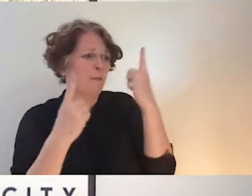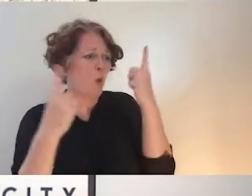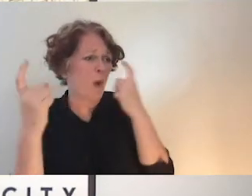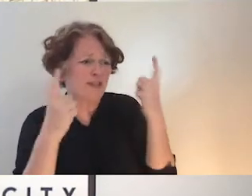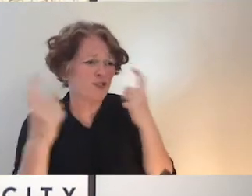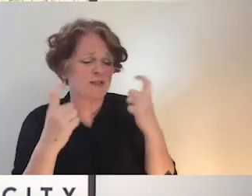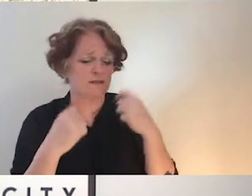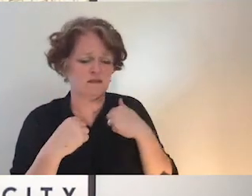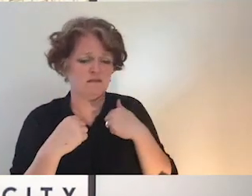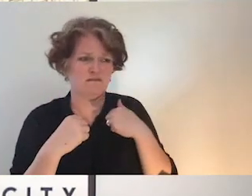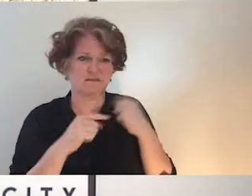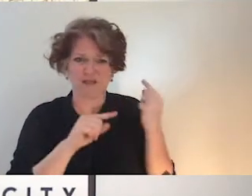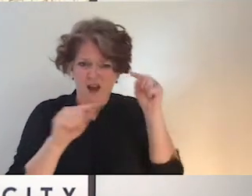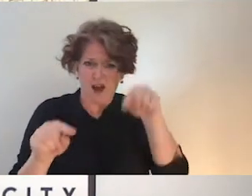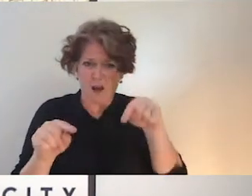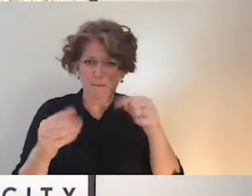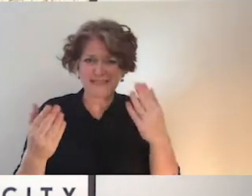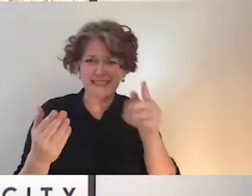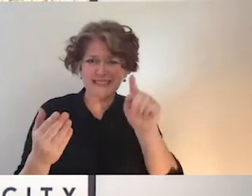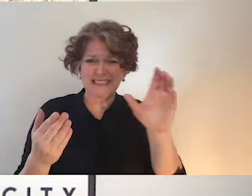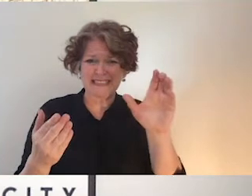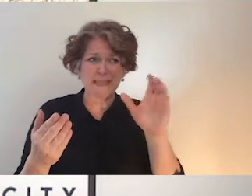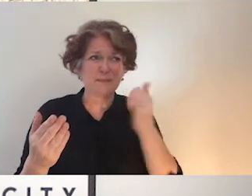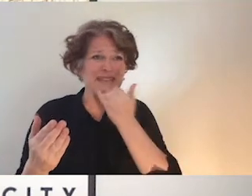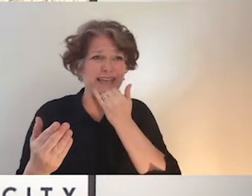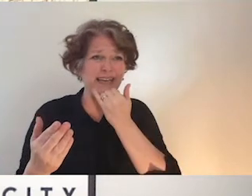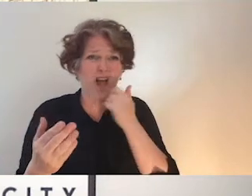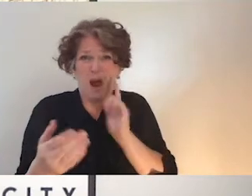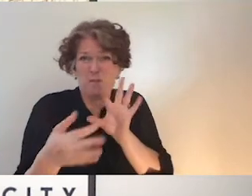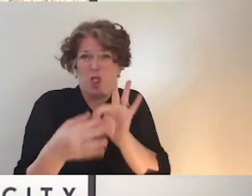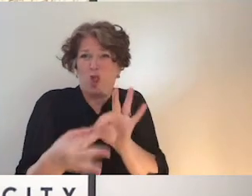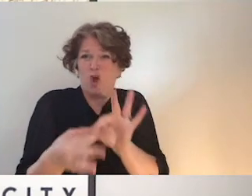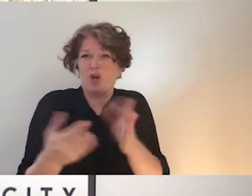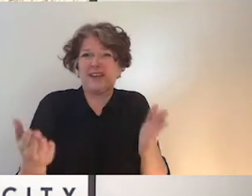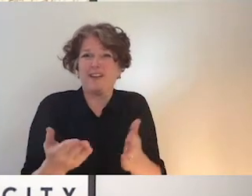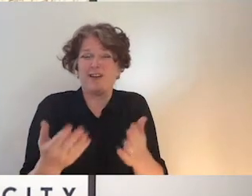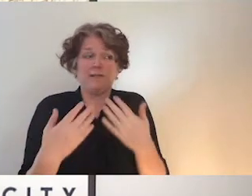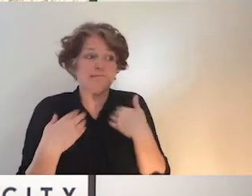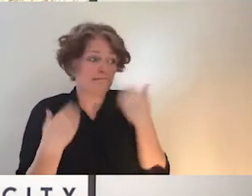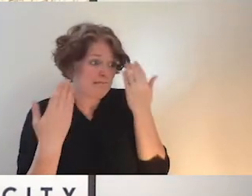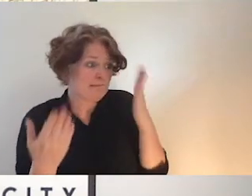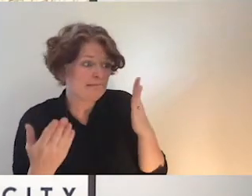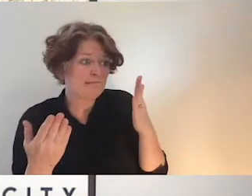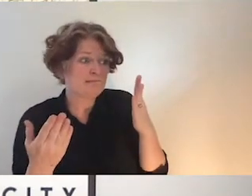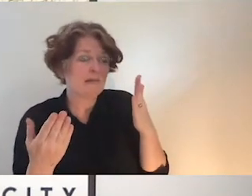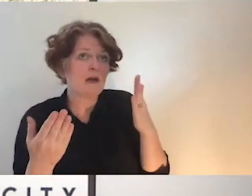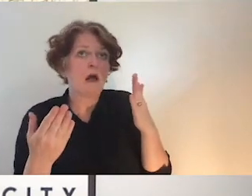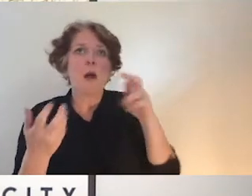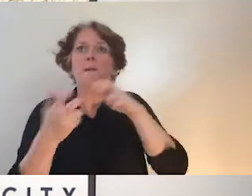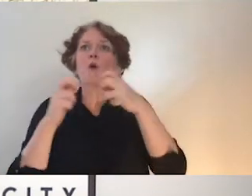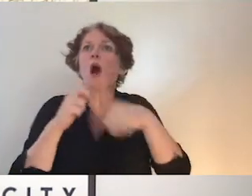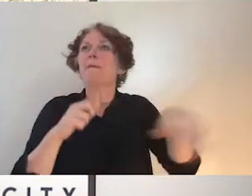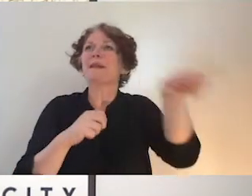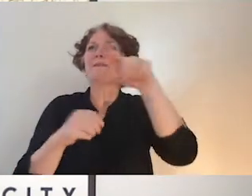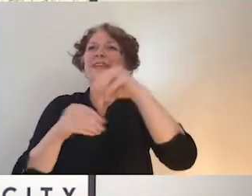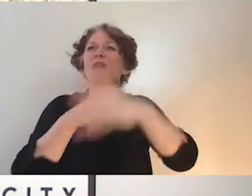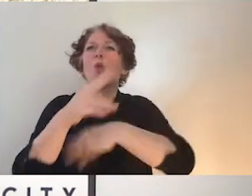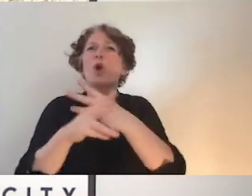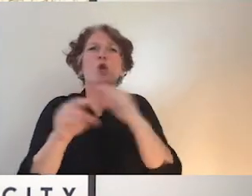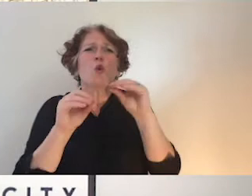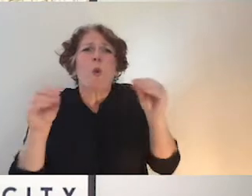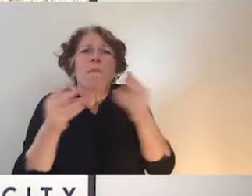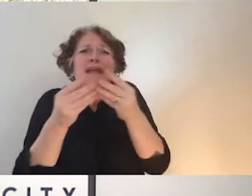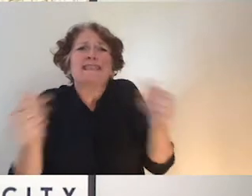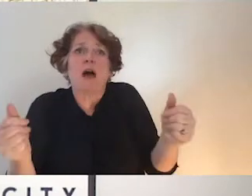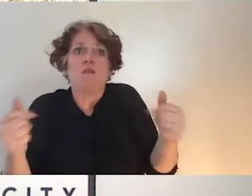questions. Was coming to TC a mistake? Do I even belong here? The problems of the world are so great and